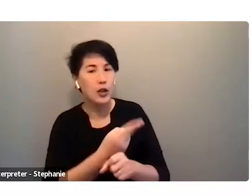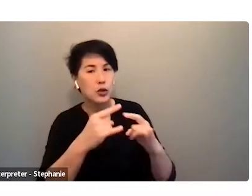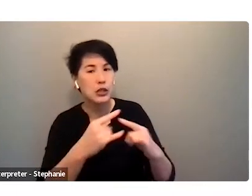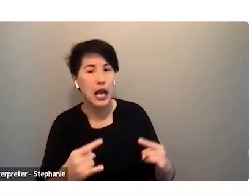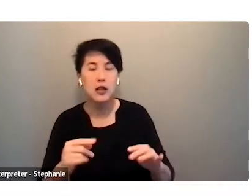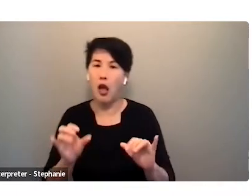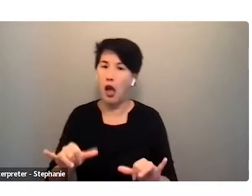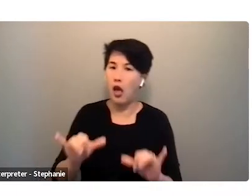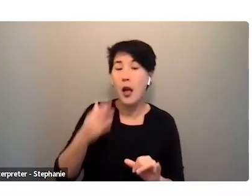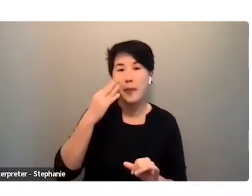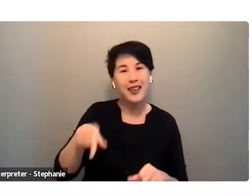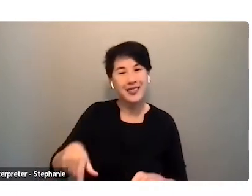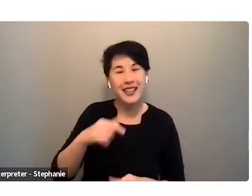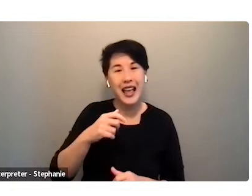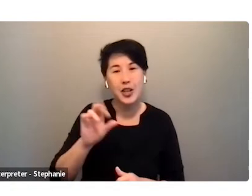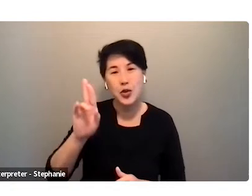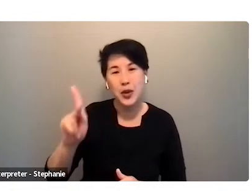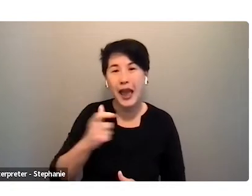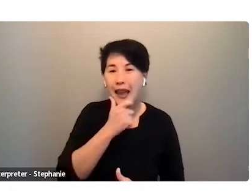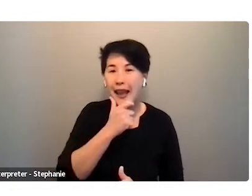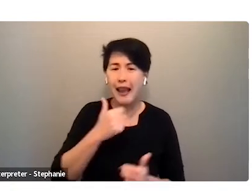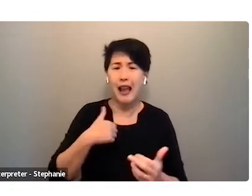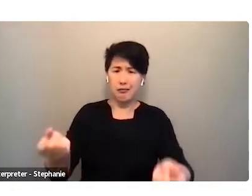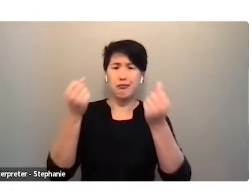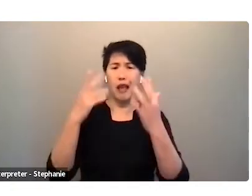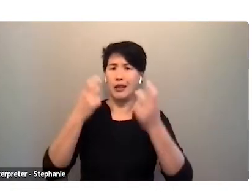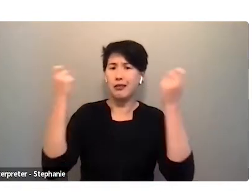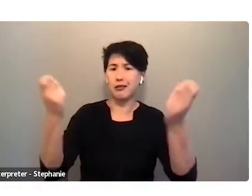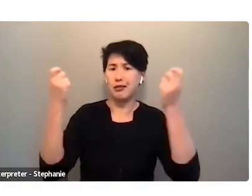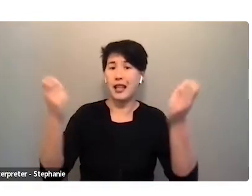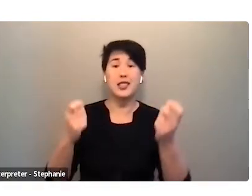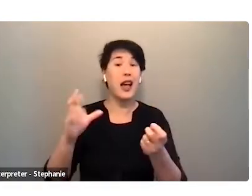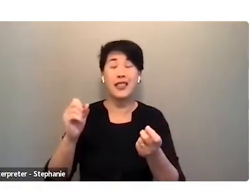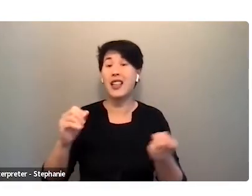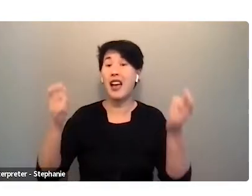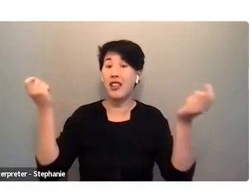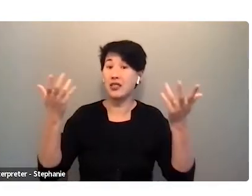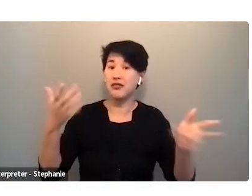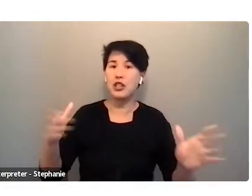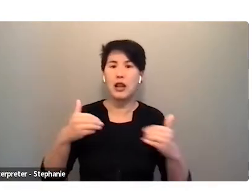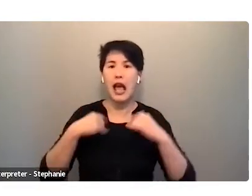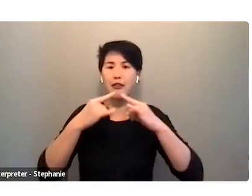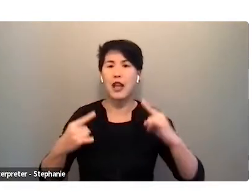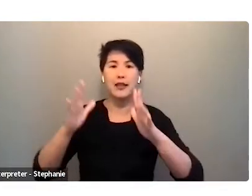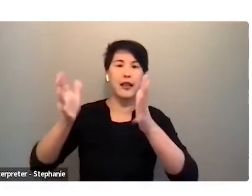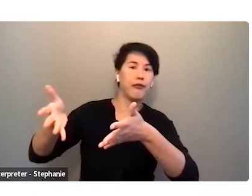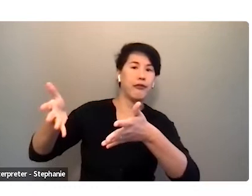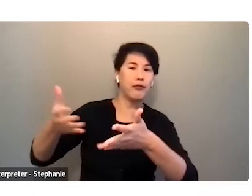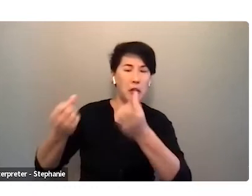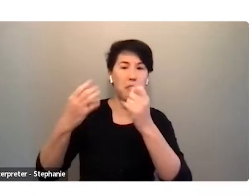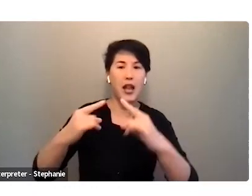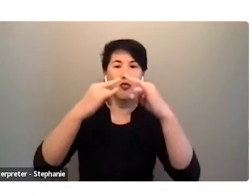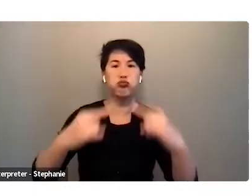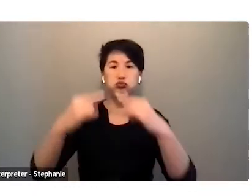many abandoned tents. And, you know, lots of charities now are collecting them for homeless people, but still there's just so much that just ends up going